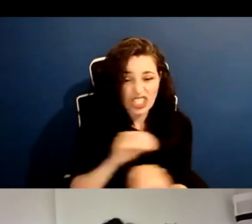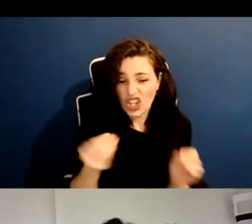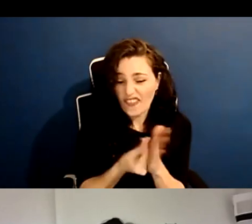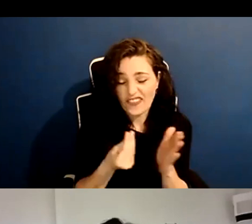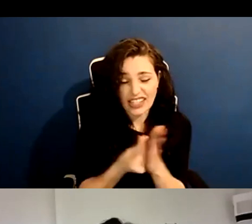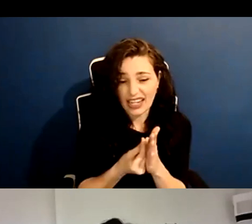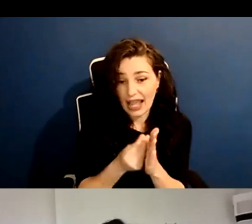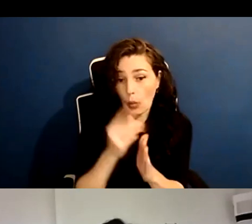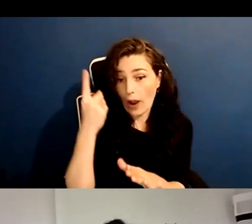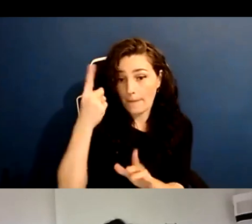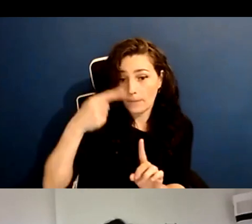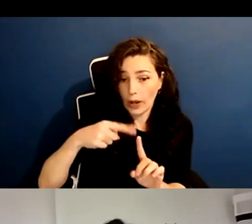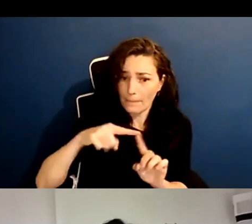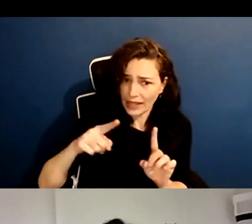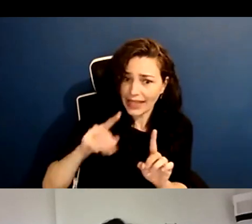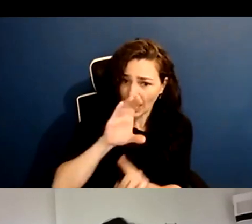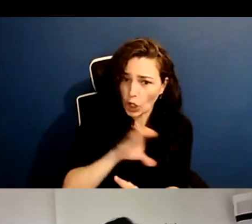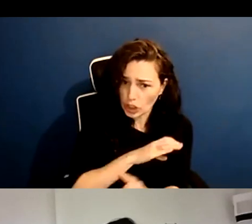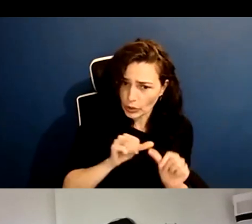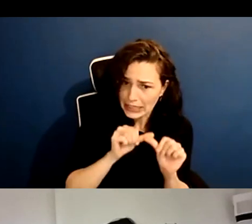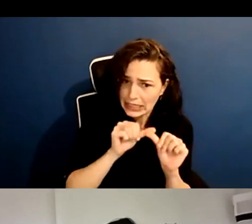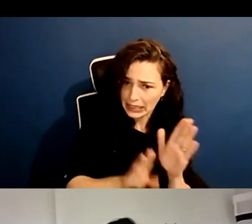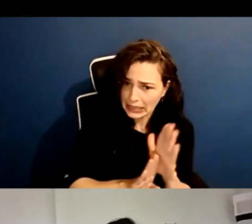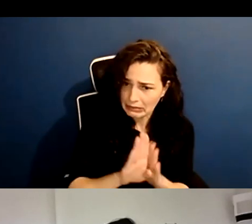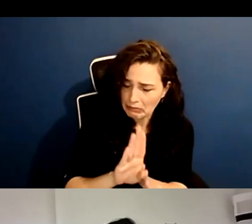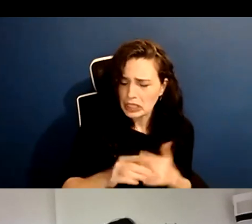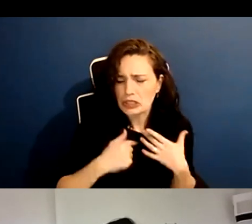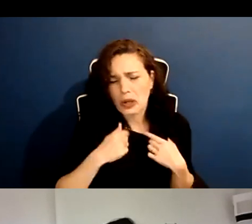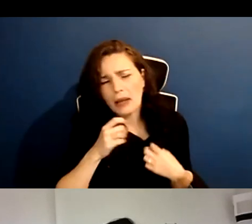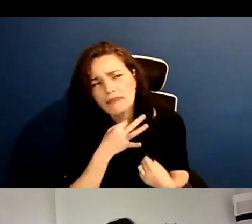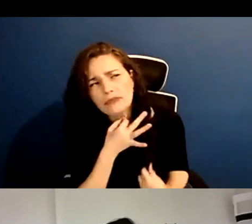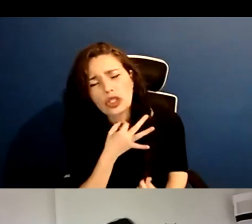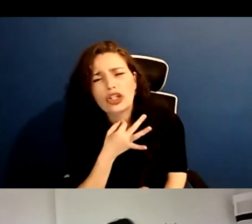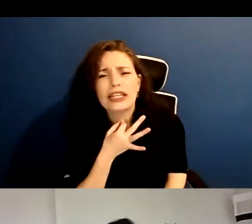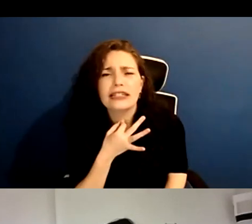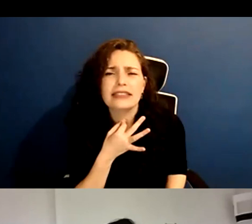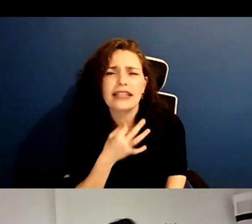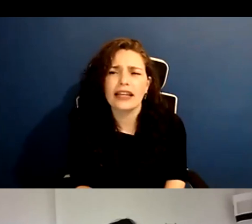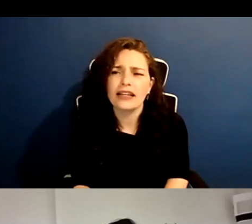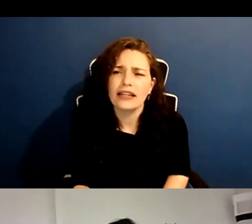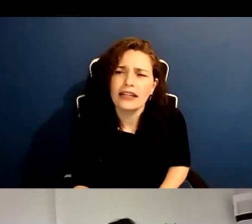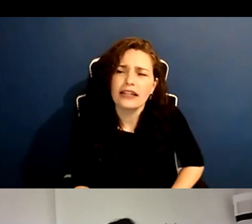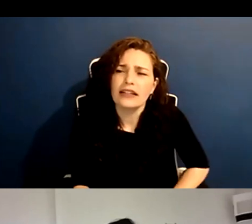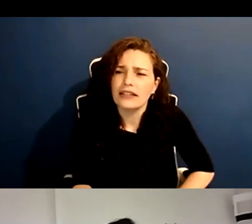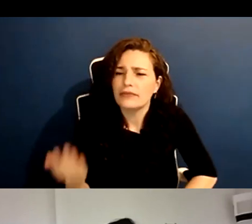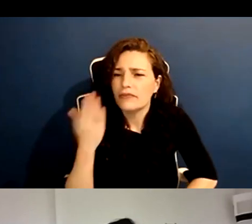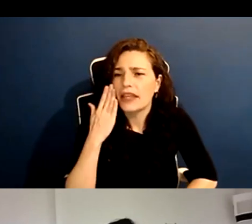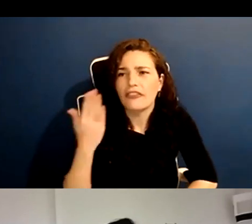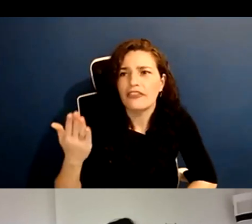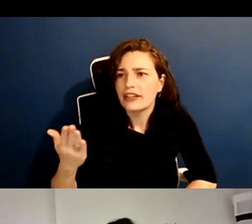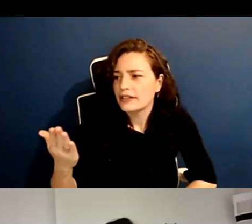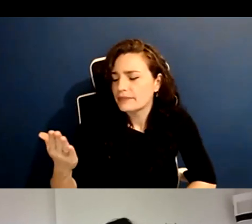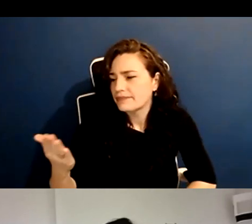still evolving. So I guess I'm speaking to how do filmmakers navigate when, you know, funders receive